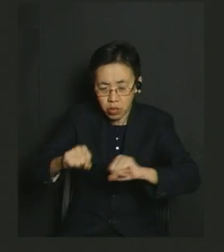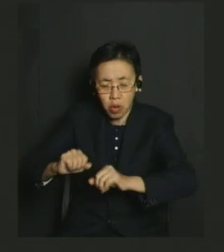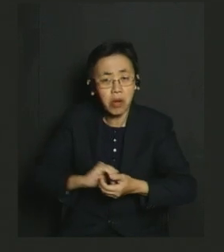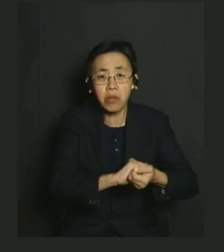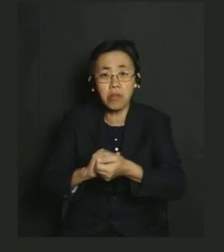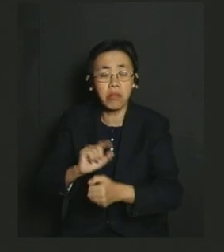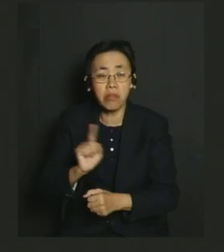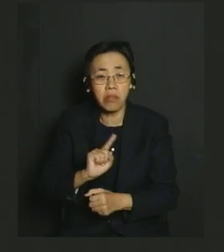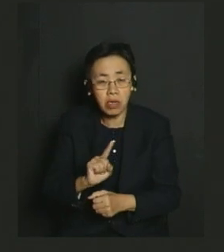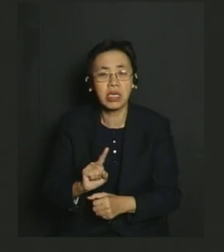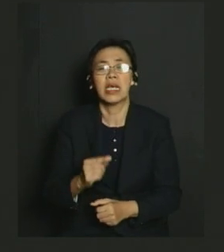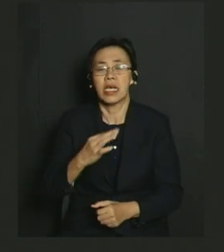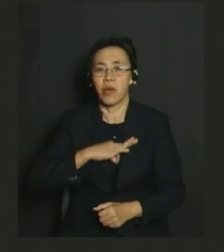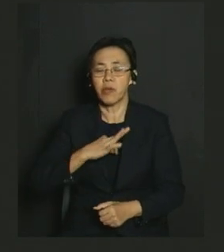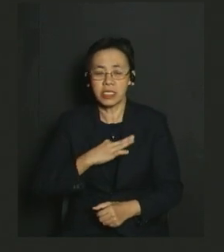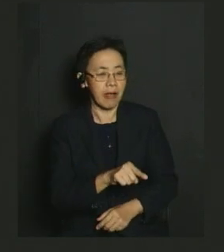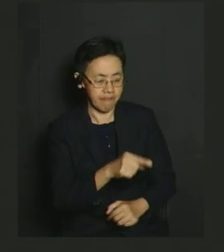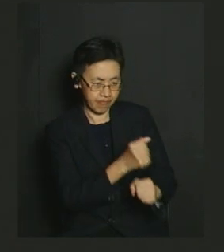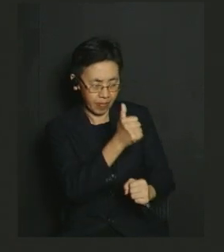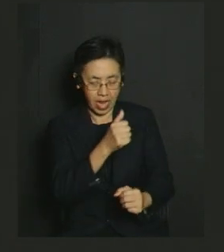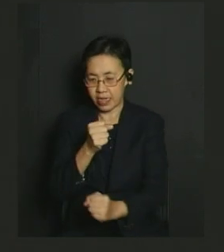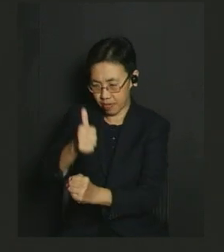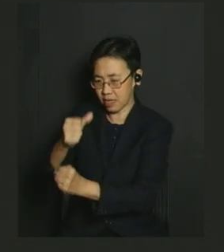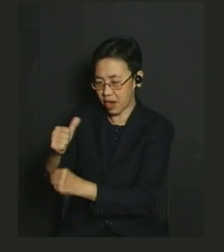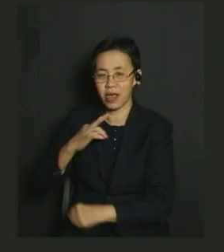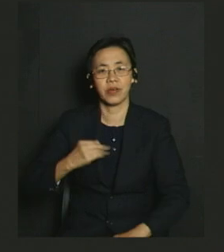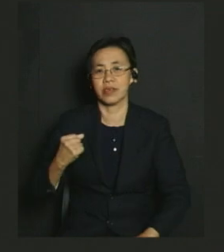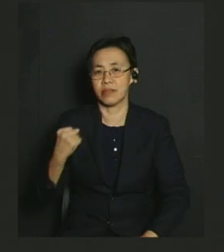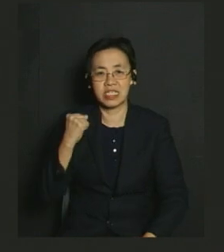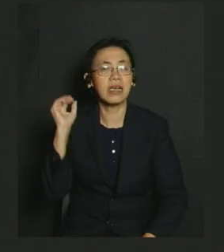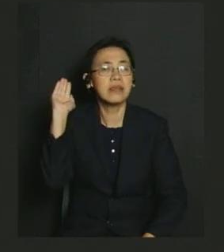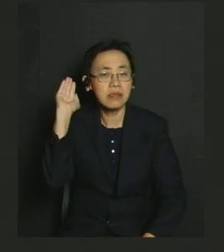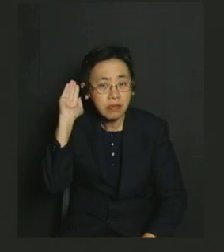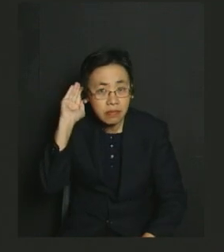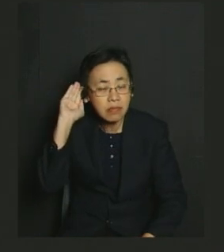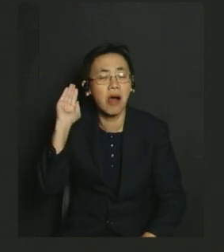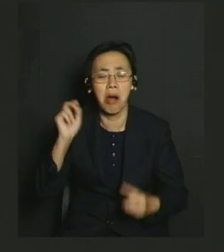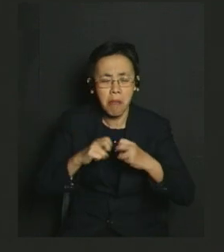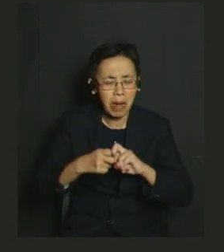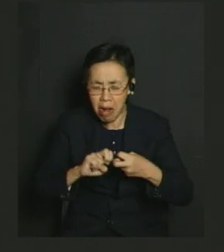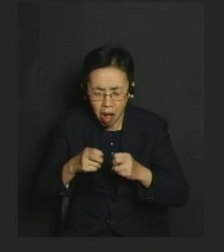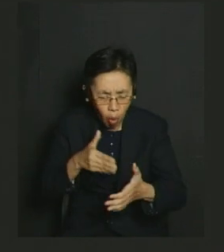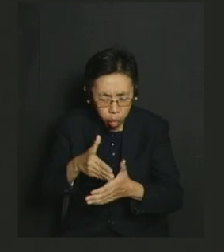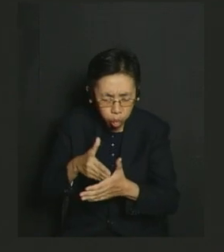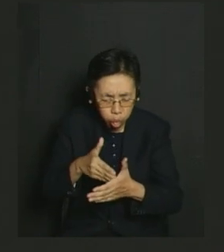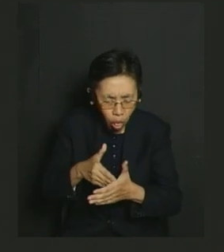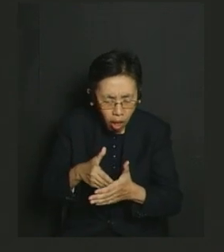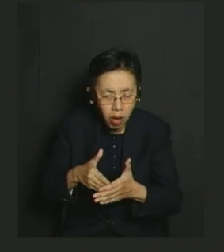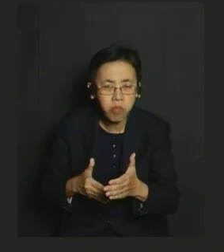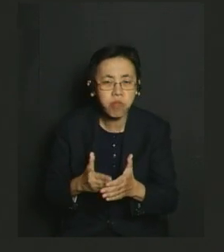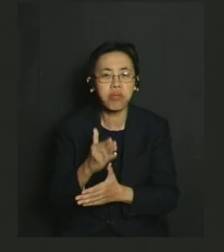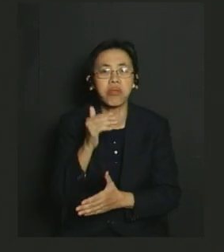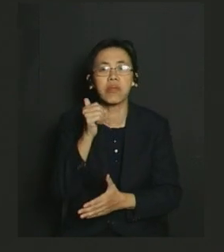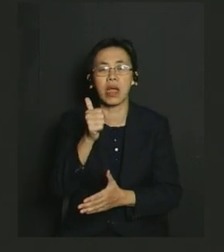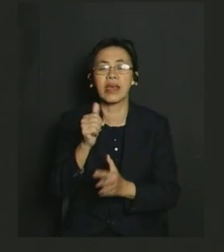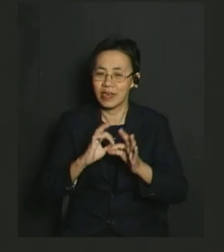solve everything. Yeah. But when I first listen, it's very, you know, it's